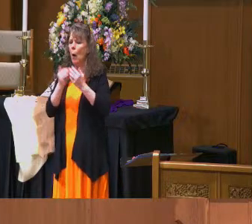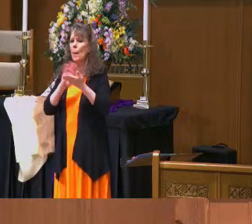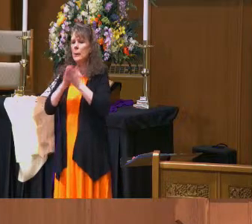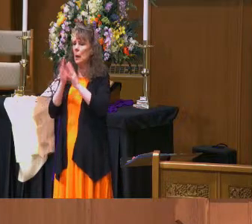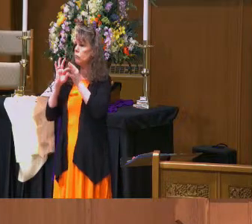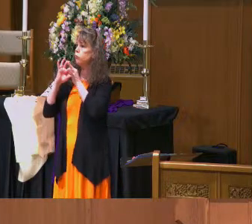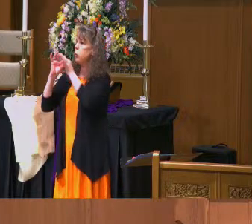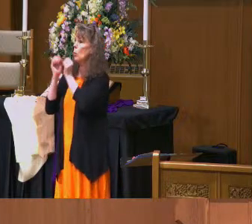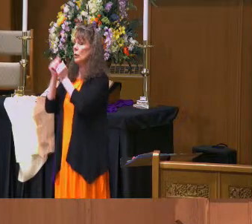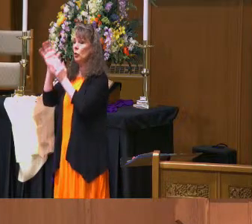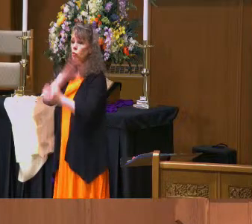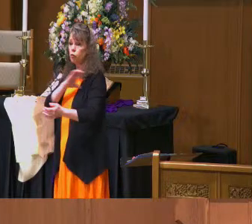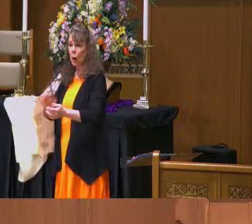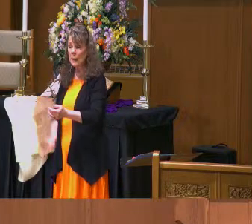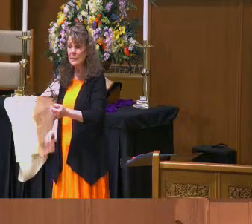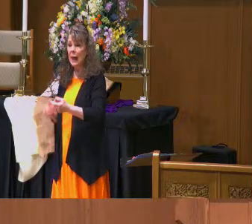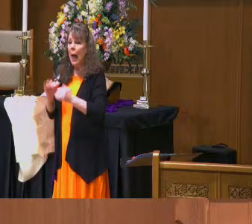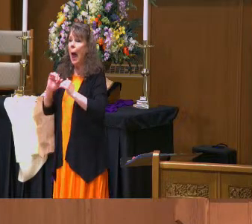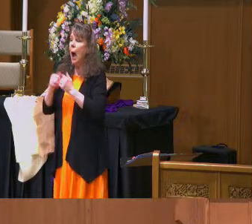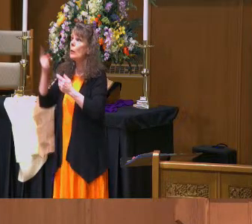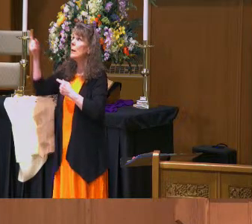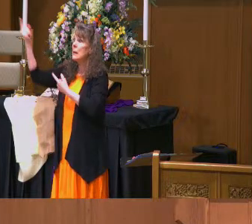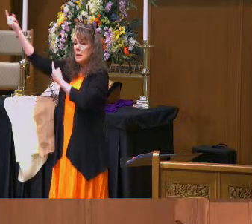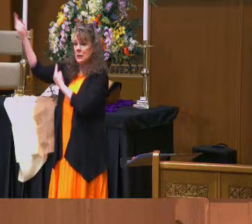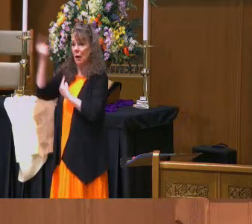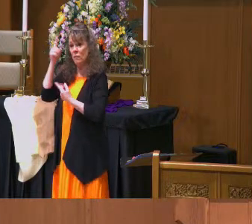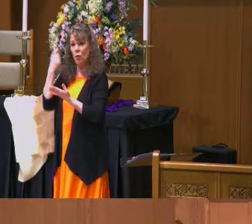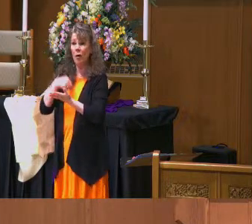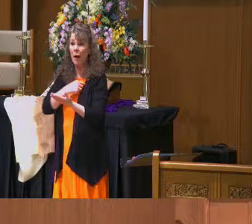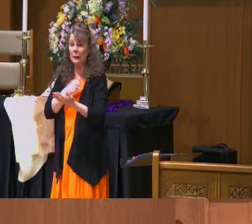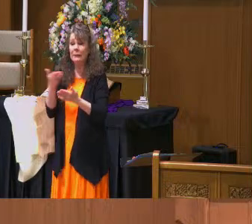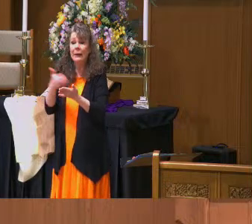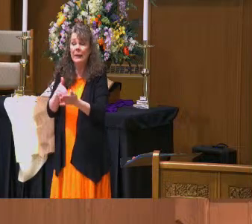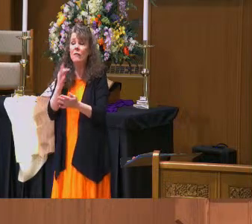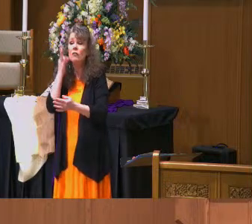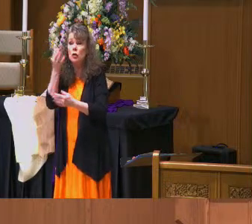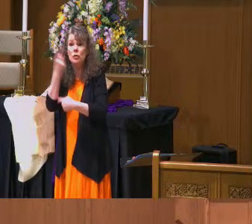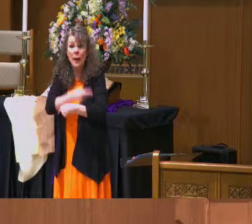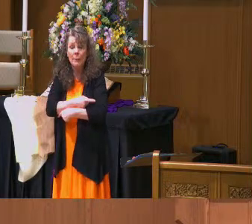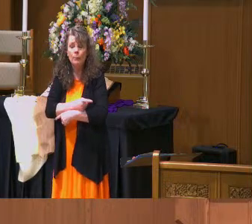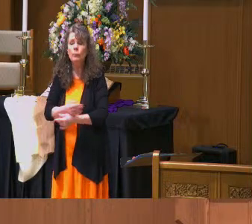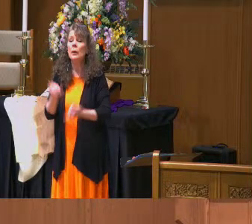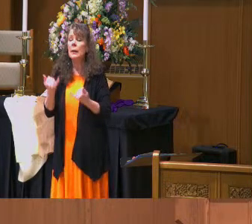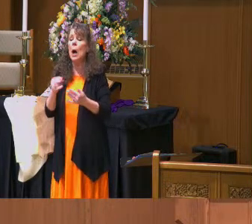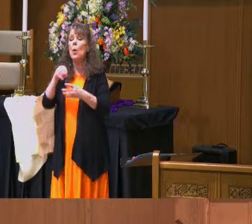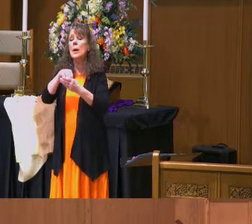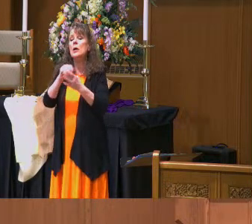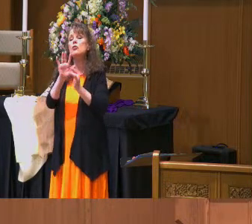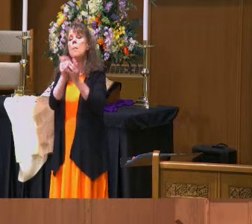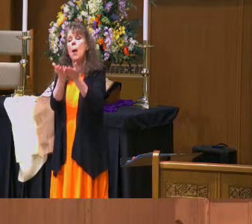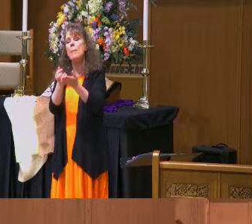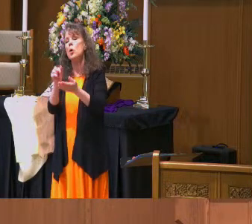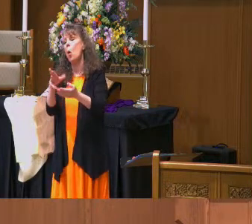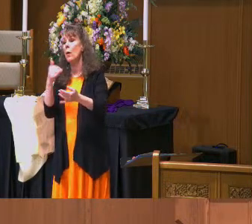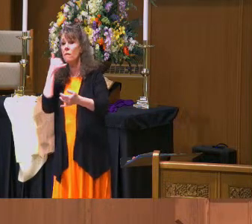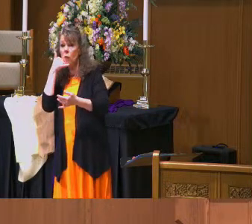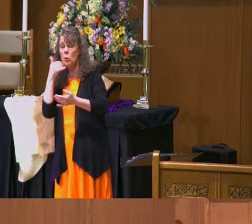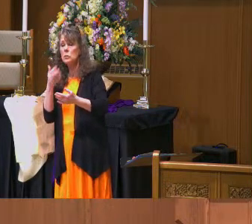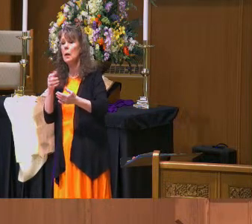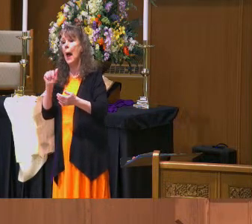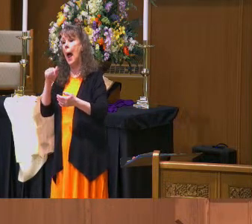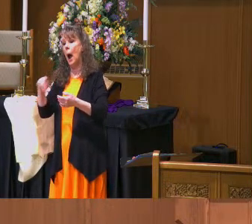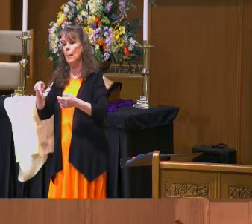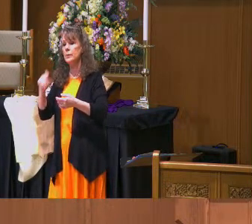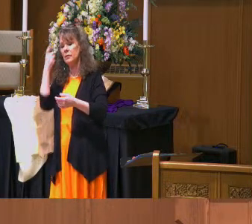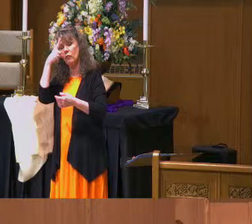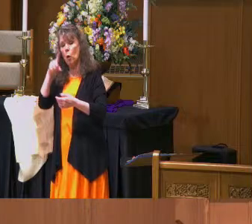indeed come for all of us again one day. So turn with me in your Bibles or on your phones, your phone apps, to